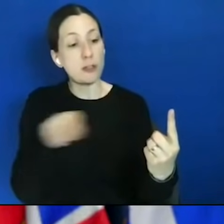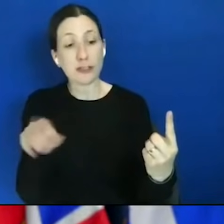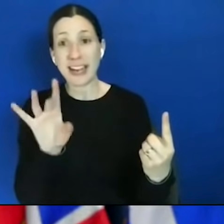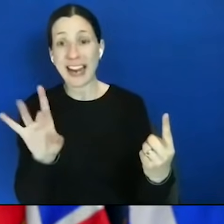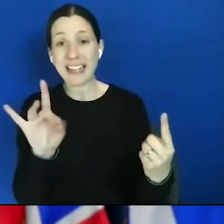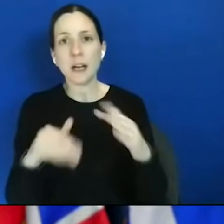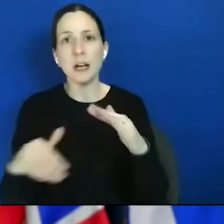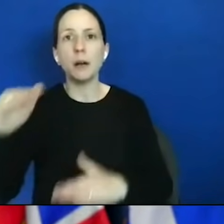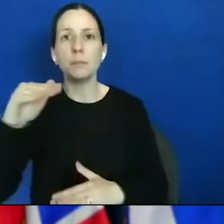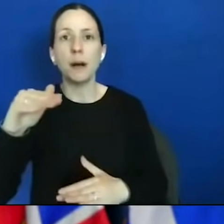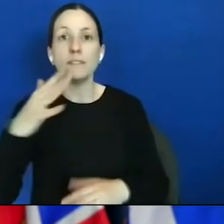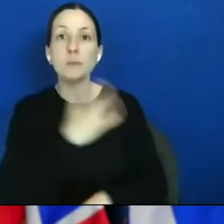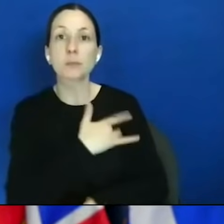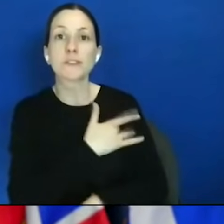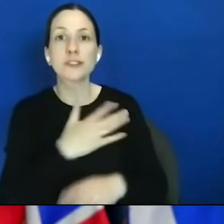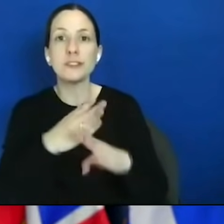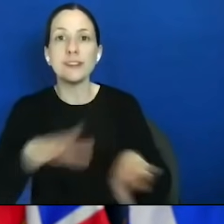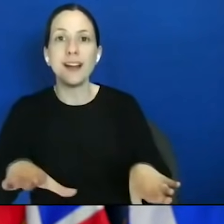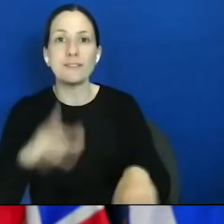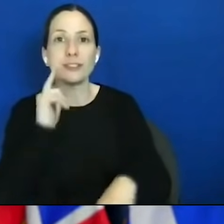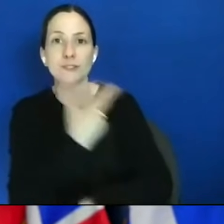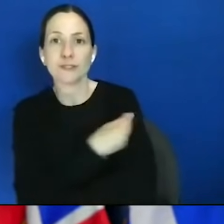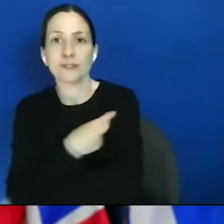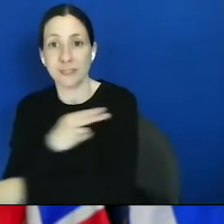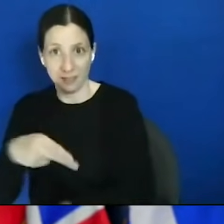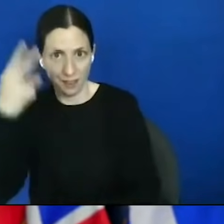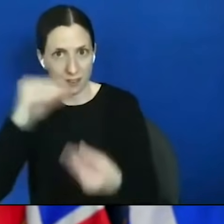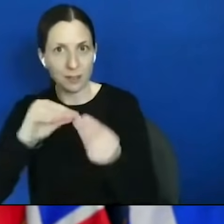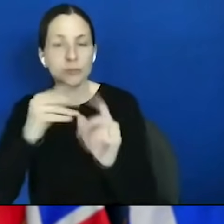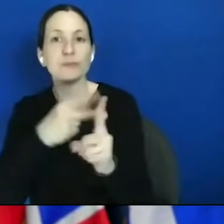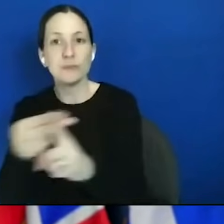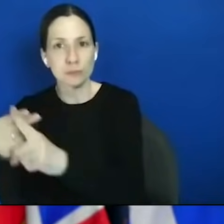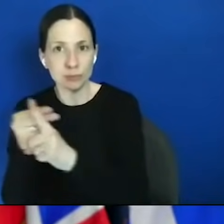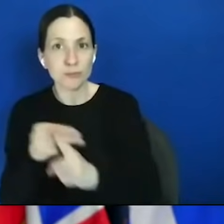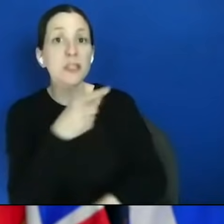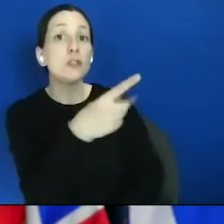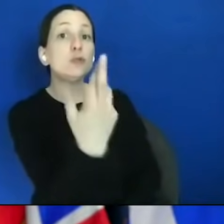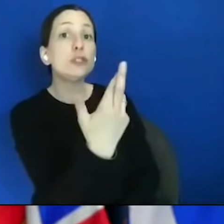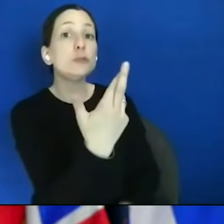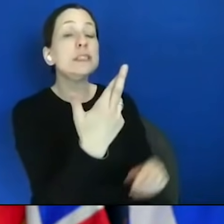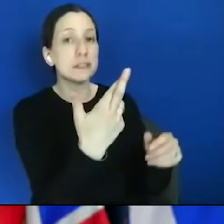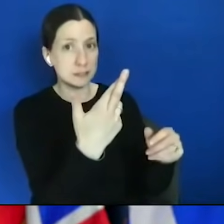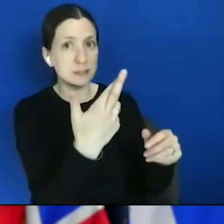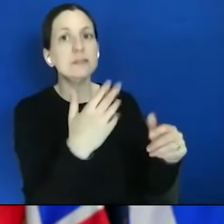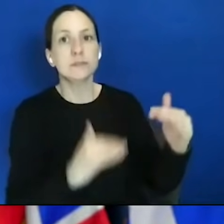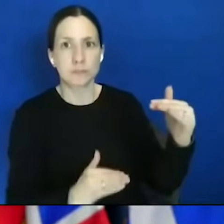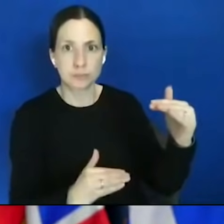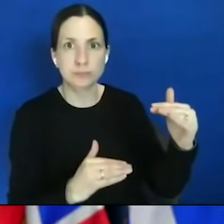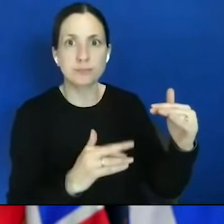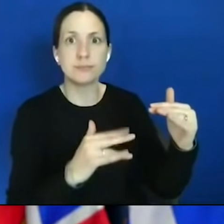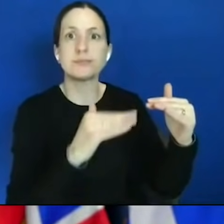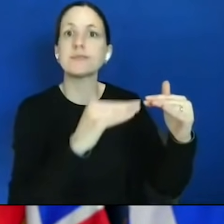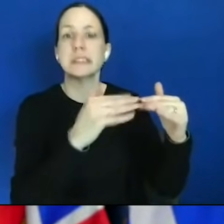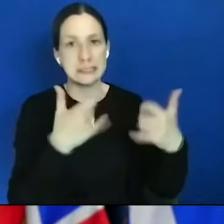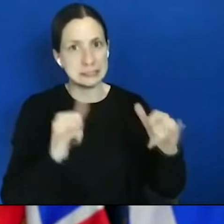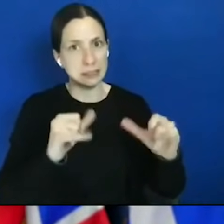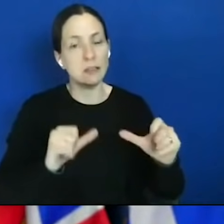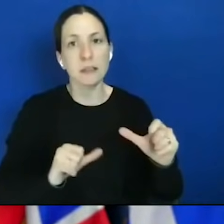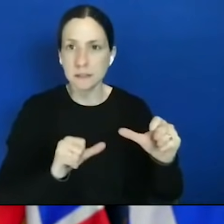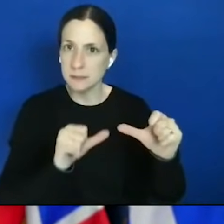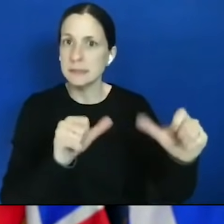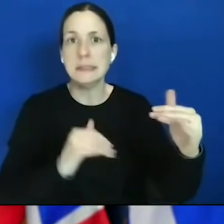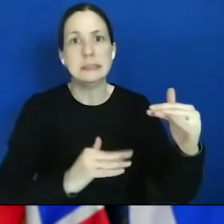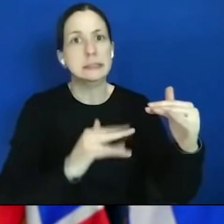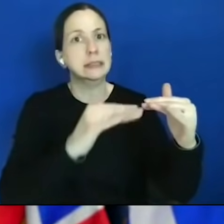immunizations. In Richmond, we've seen the gap close between where they are in Richmond and the provincial average significantly this week, and continuing to do so,